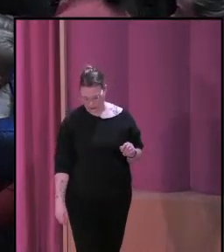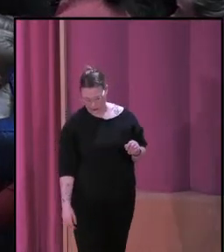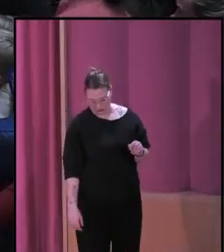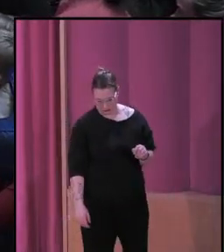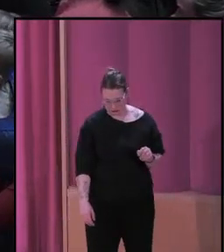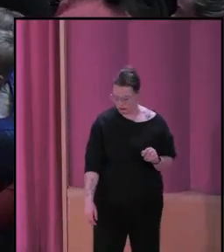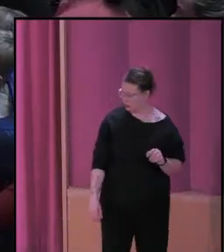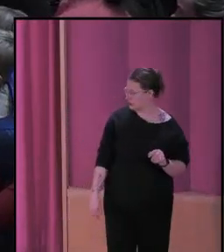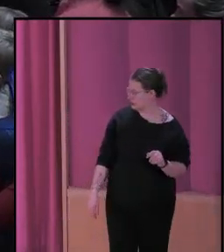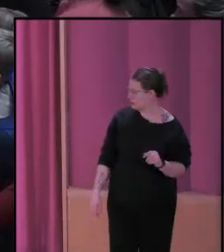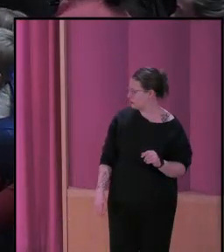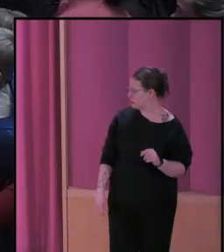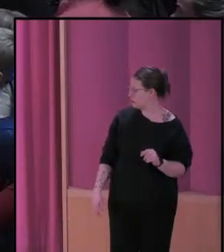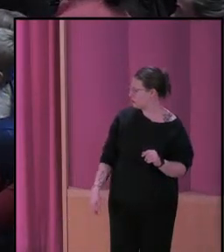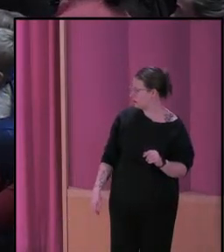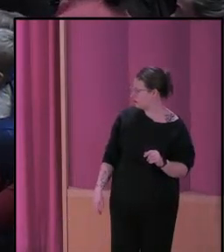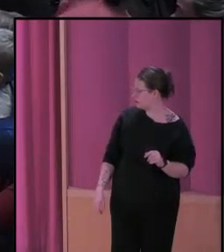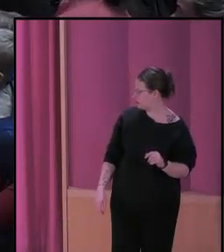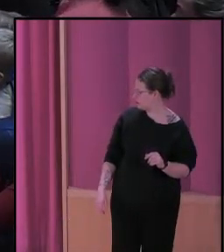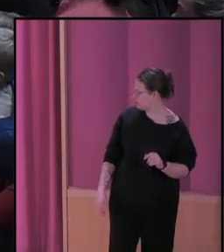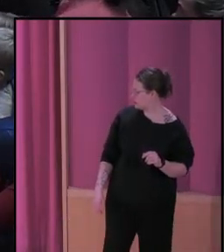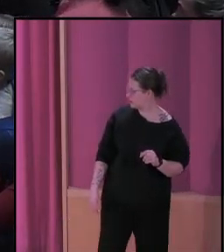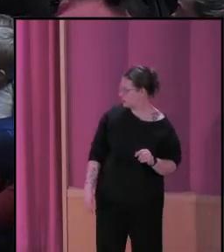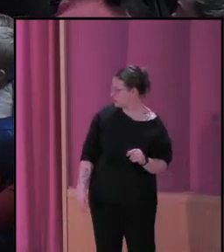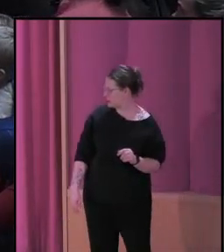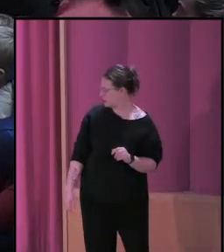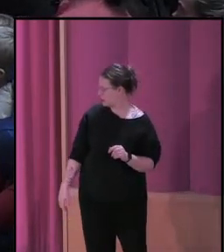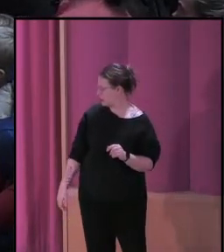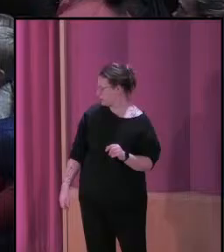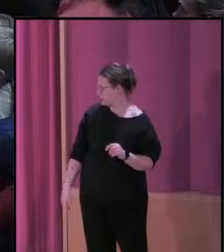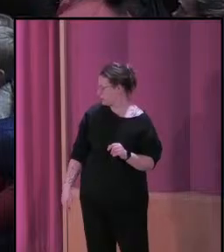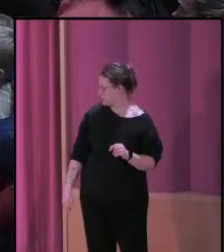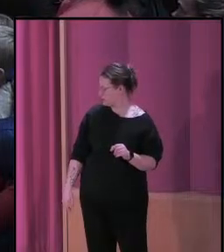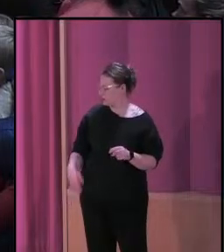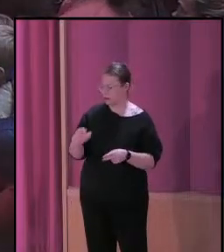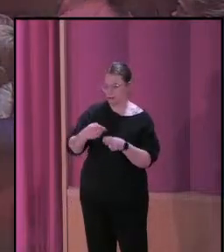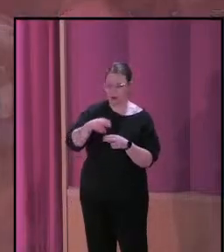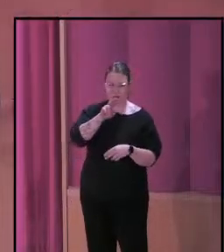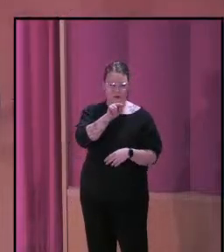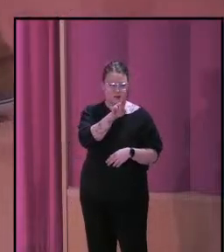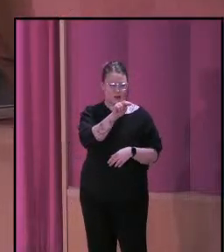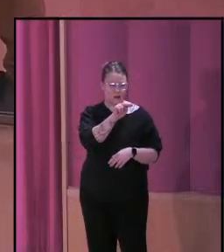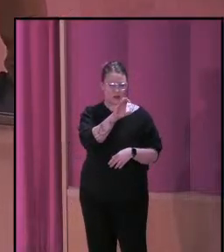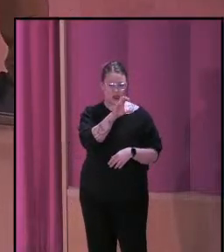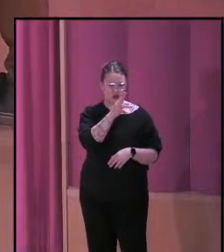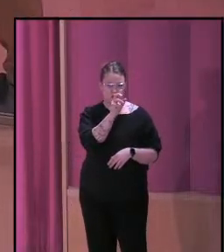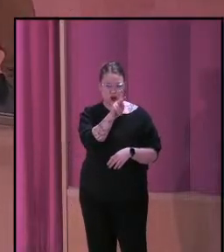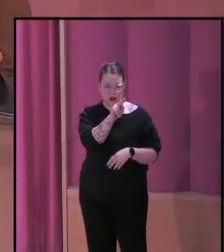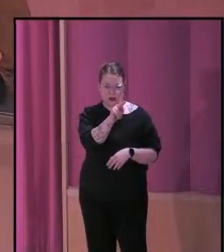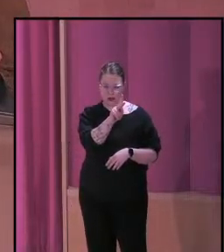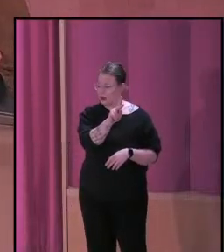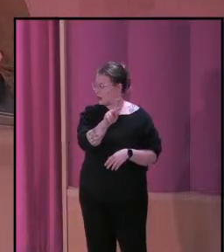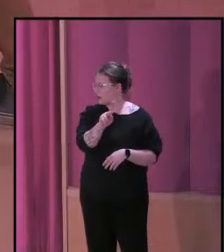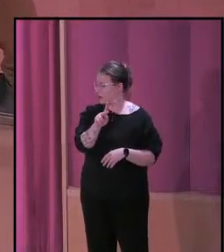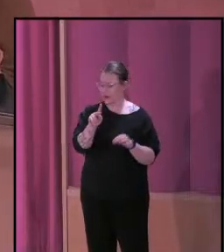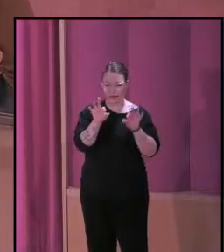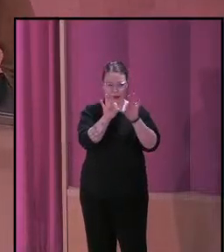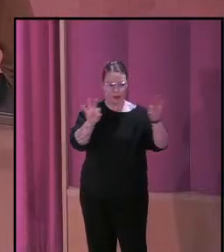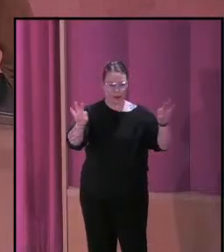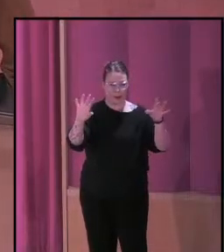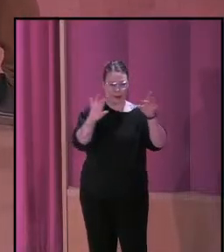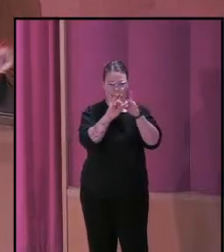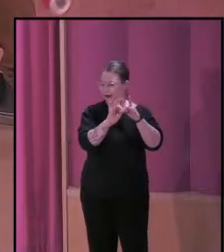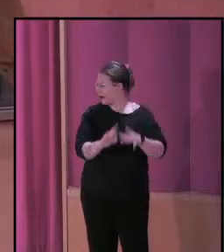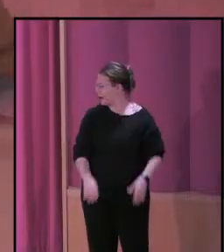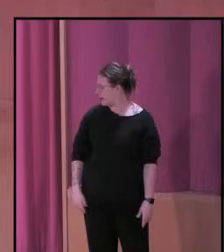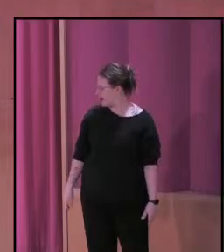So the trick that I did, which I refer to as nunchucks, is actually 3 tricks together. So the first trick, this part, is nunchucks. The second part